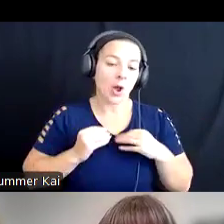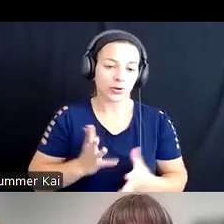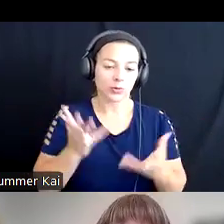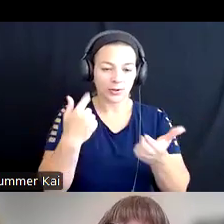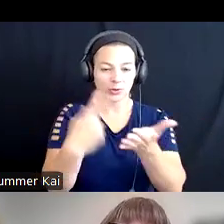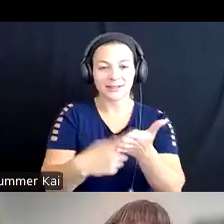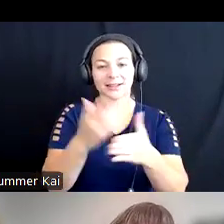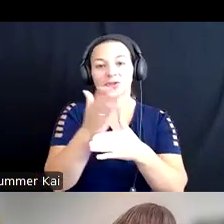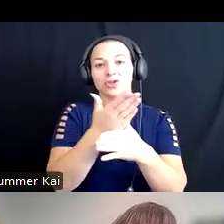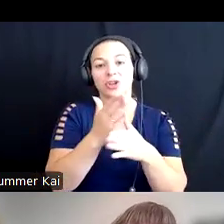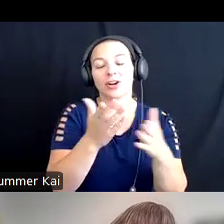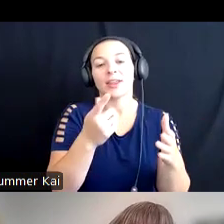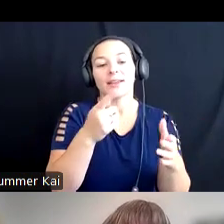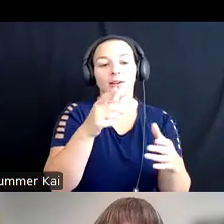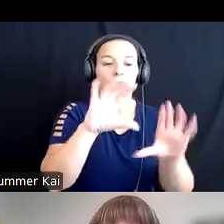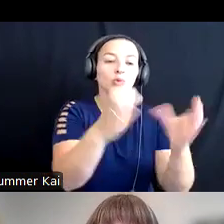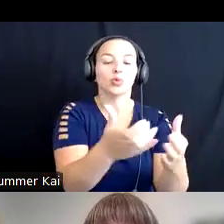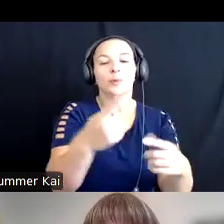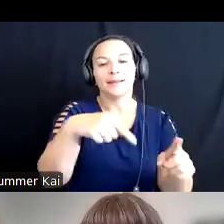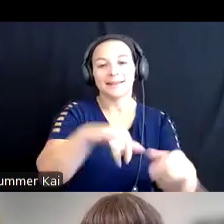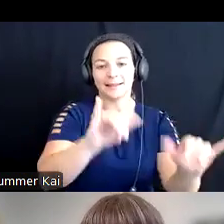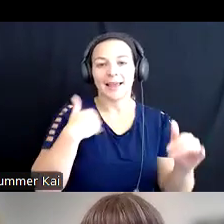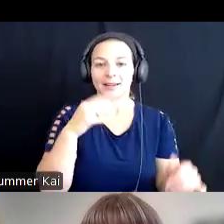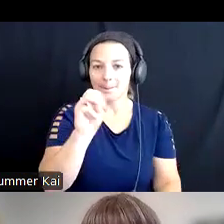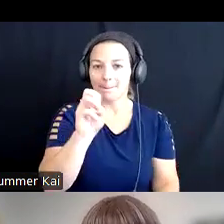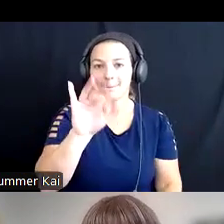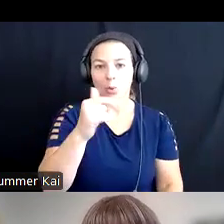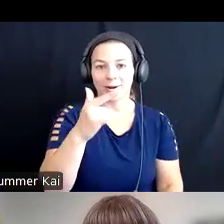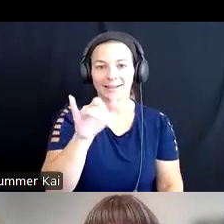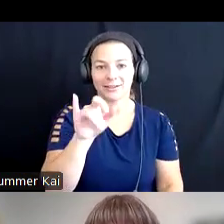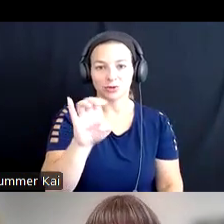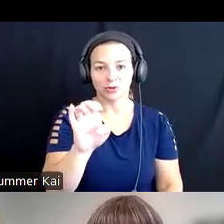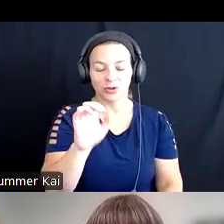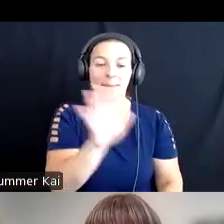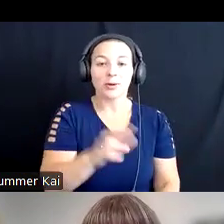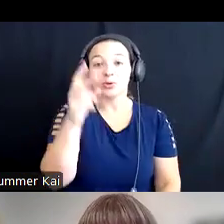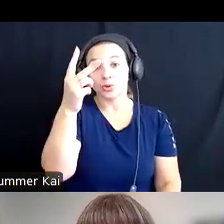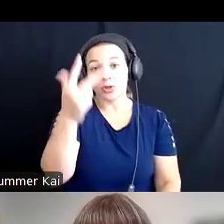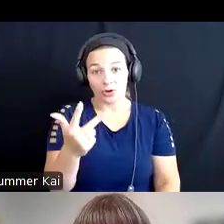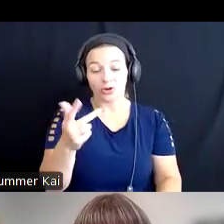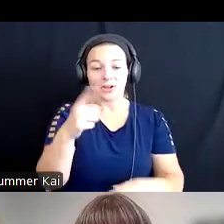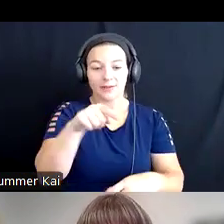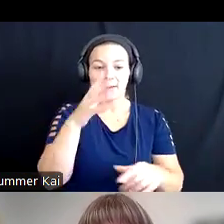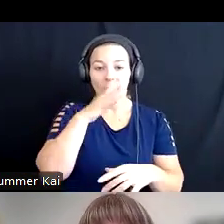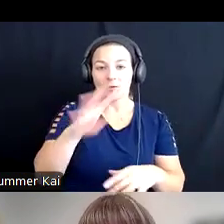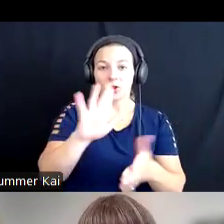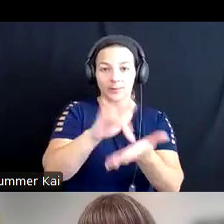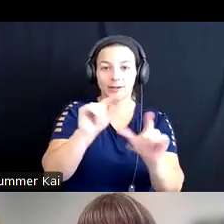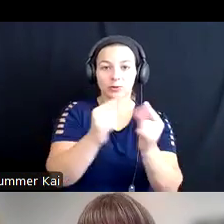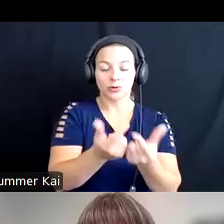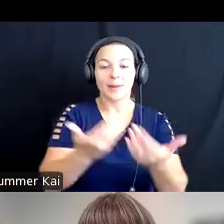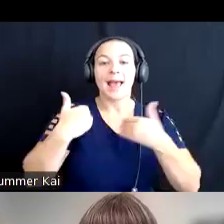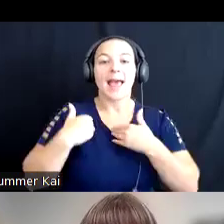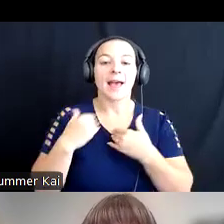a mortgage. So right now, about 2/3 of that overlooked middle are carrying a mortgage on their home or some kind